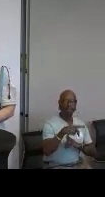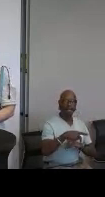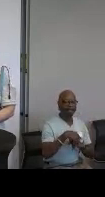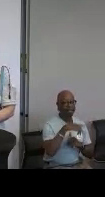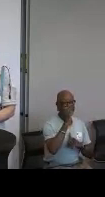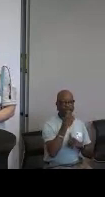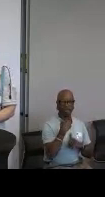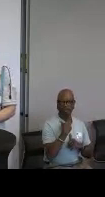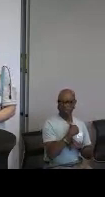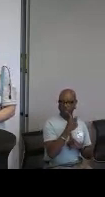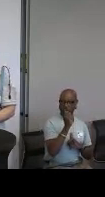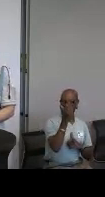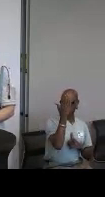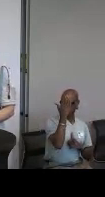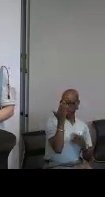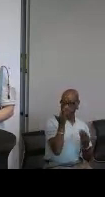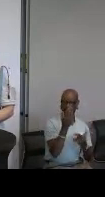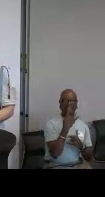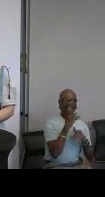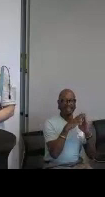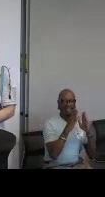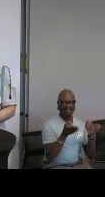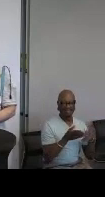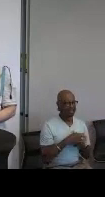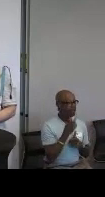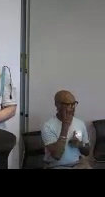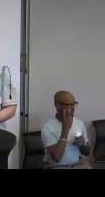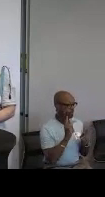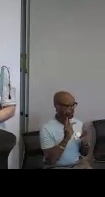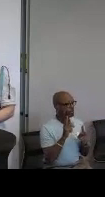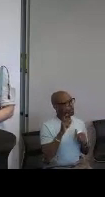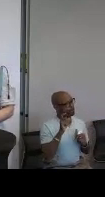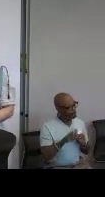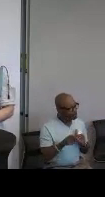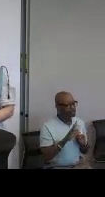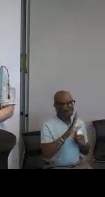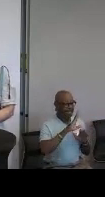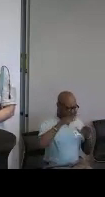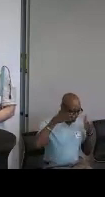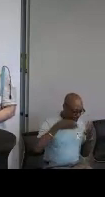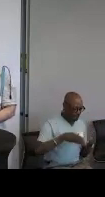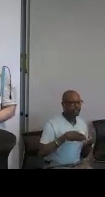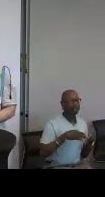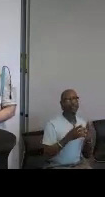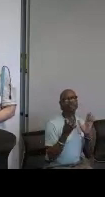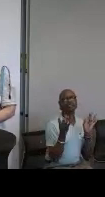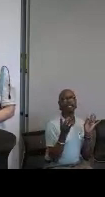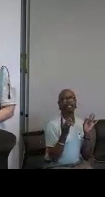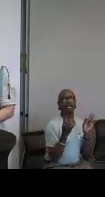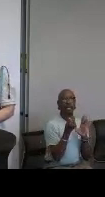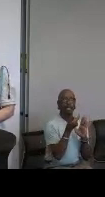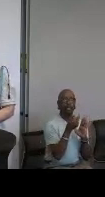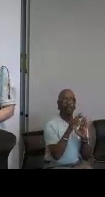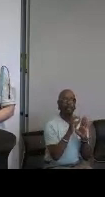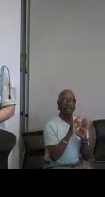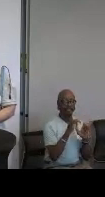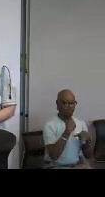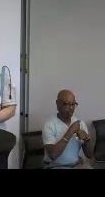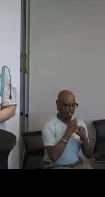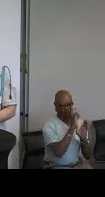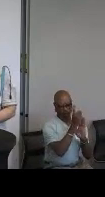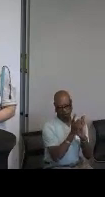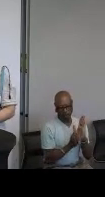of course, we all know here at LightHouse that blind people must be at the center of tactile graphics creation and